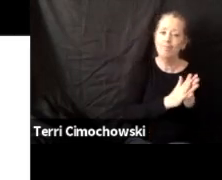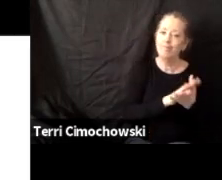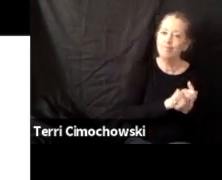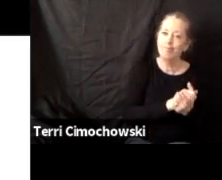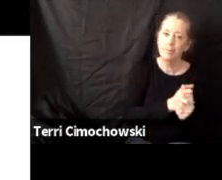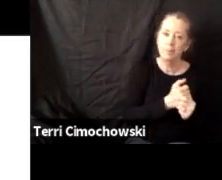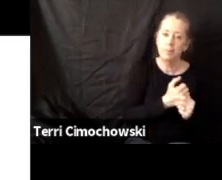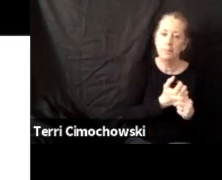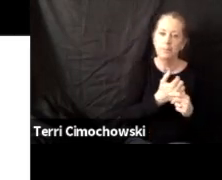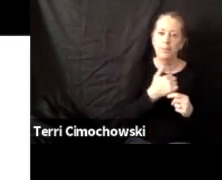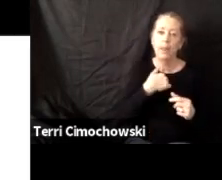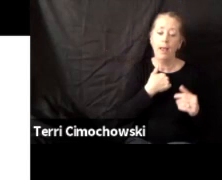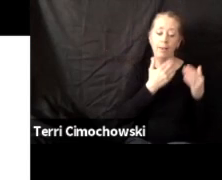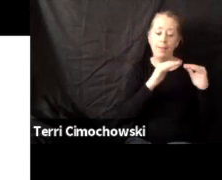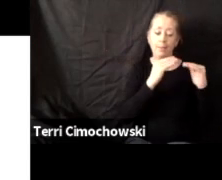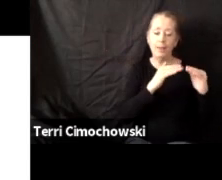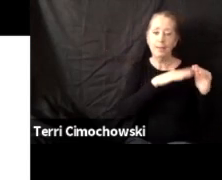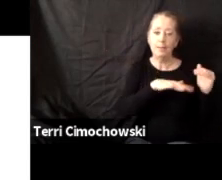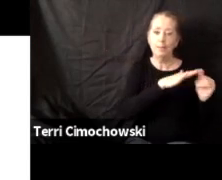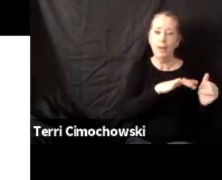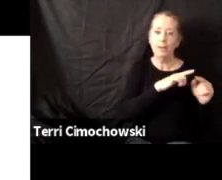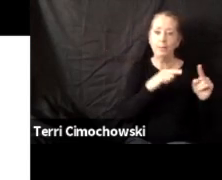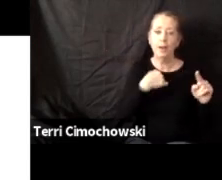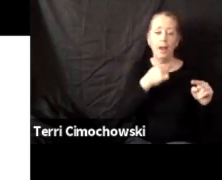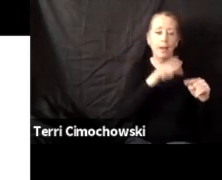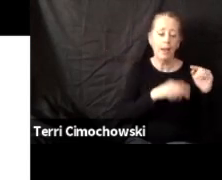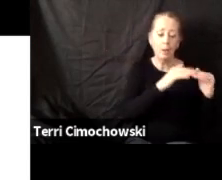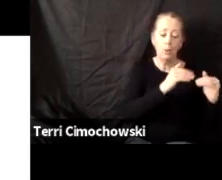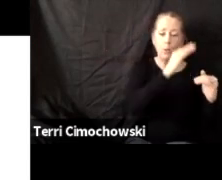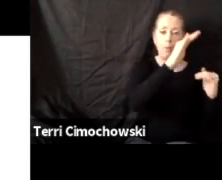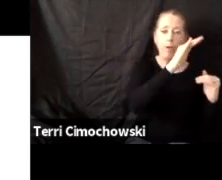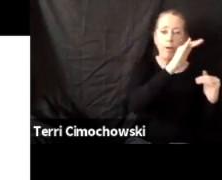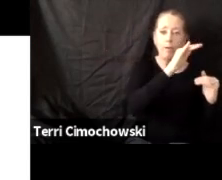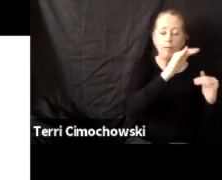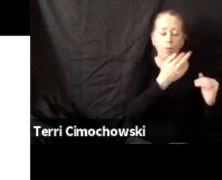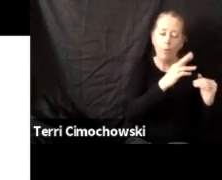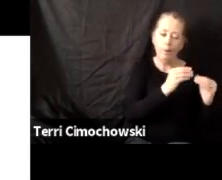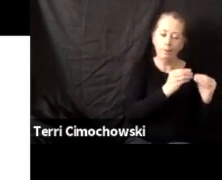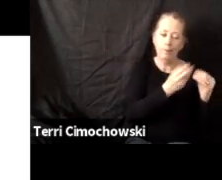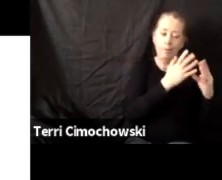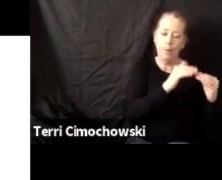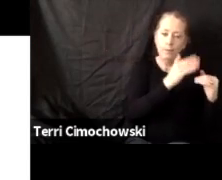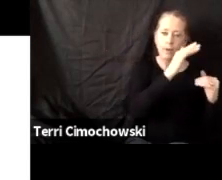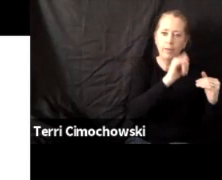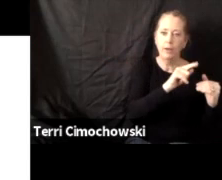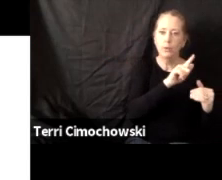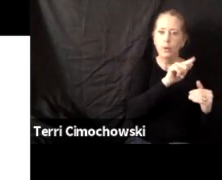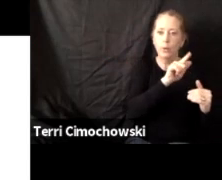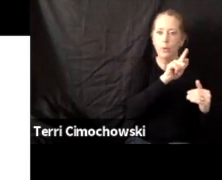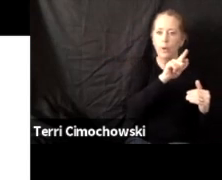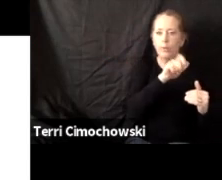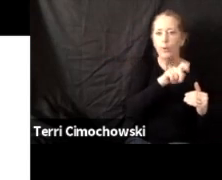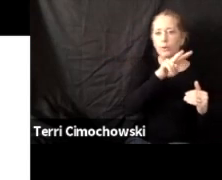I'm limited on space, but then I can't go much above the 21.25. So if I